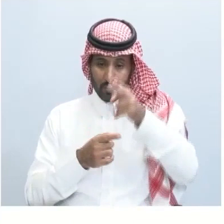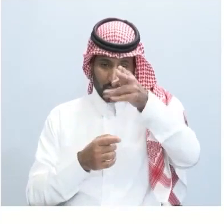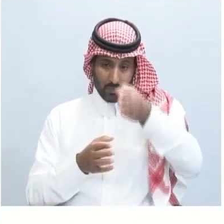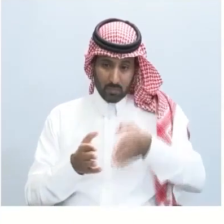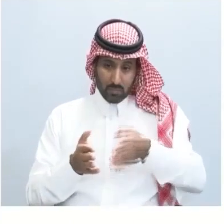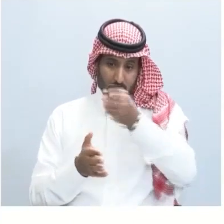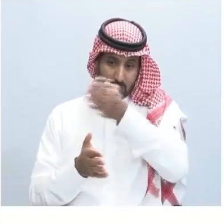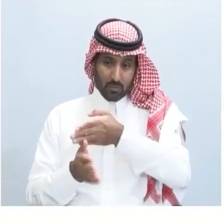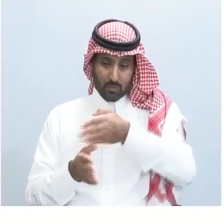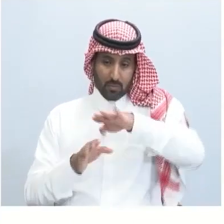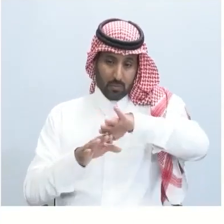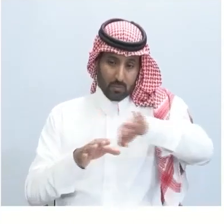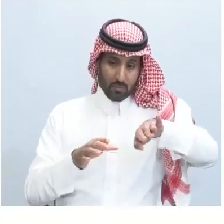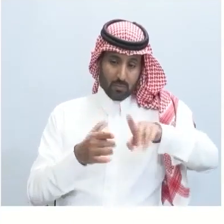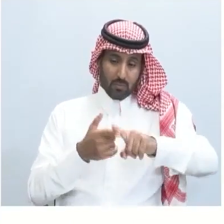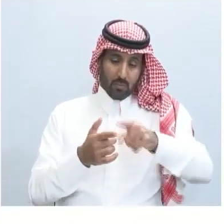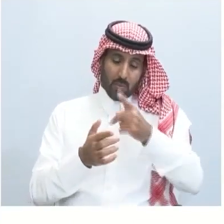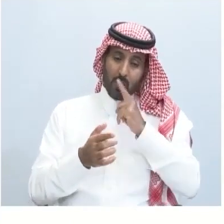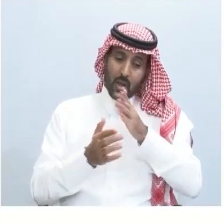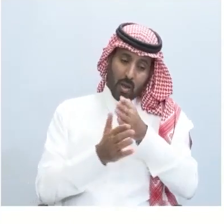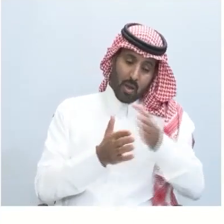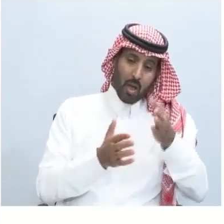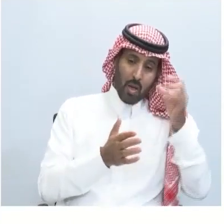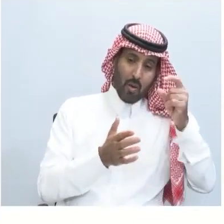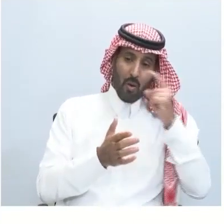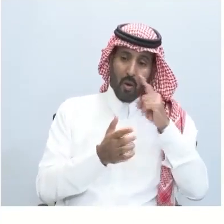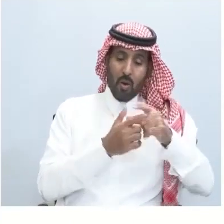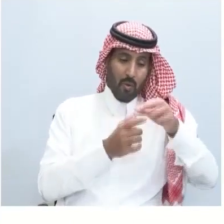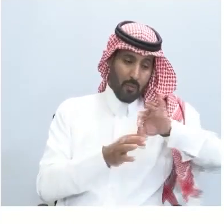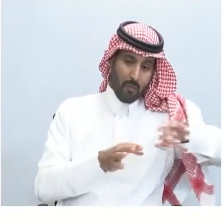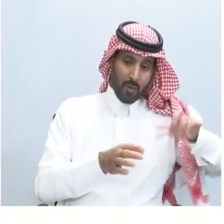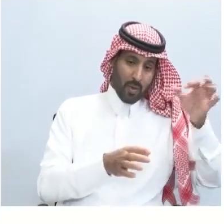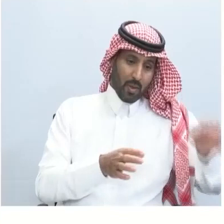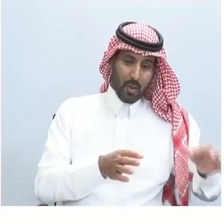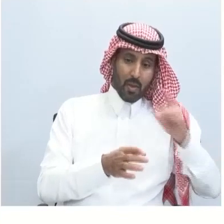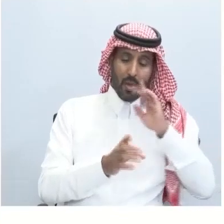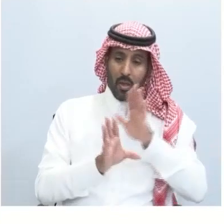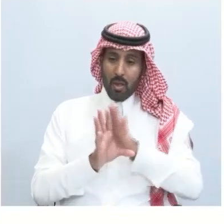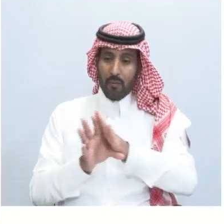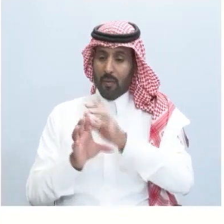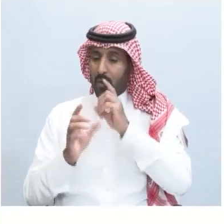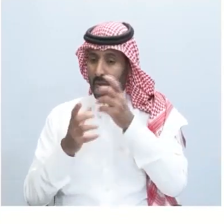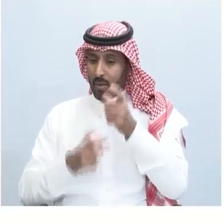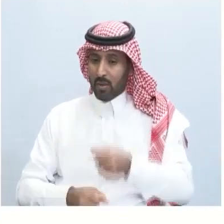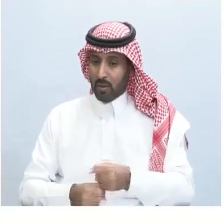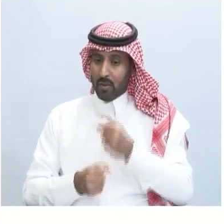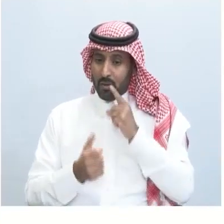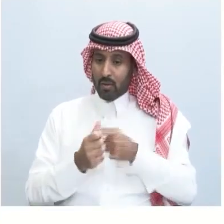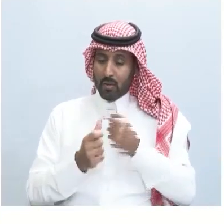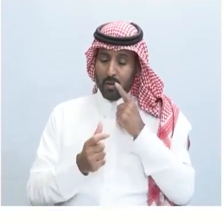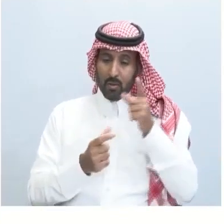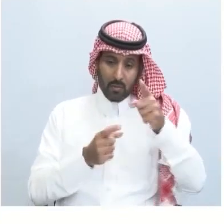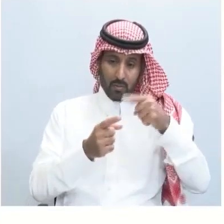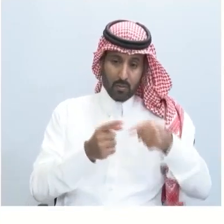various zones. The area behind the blue line of a team's side is called its defending zone. The area behind the